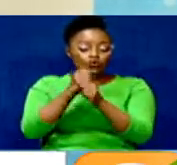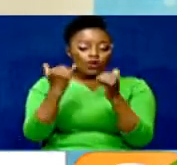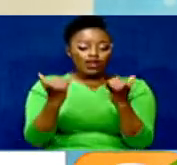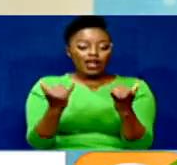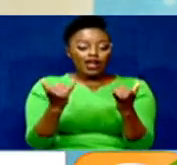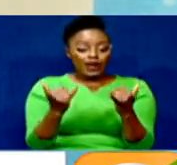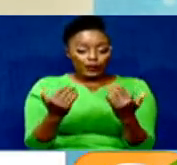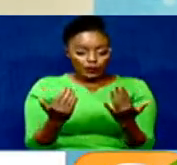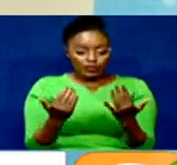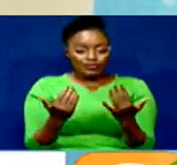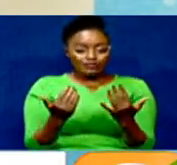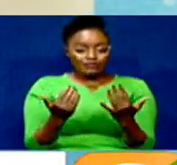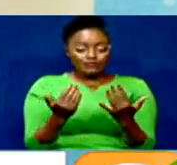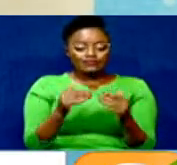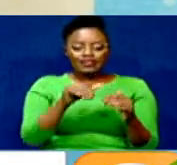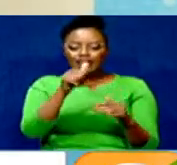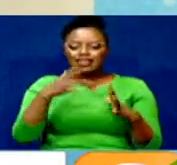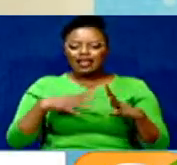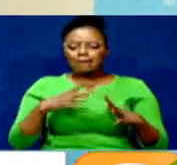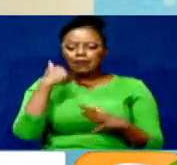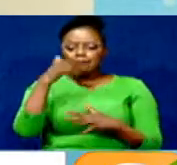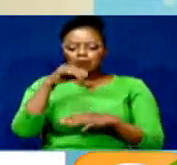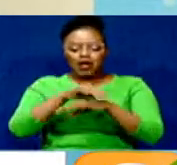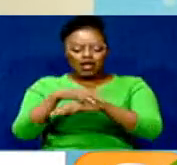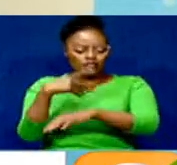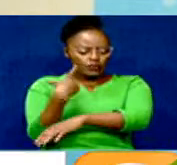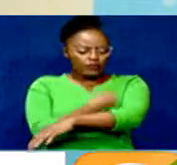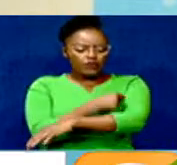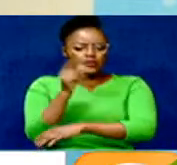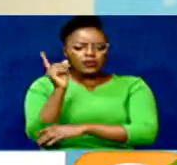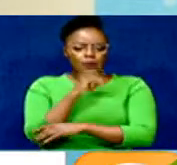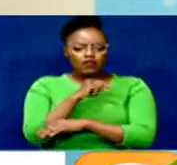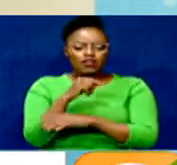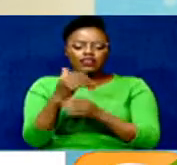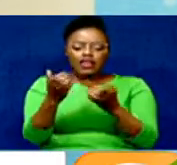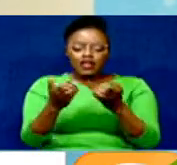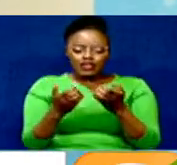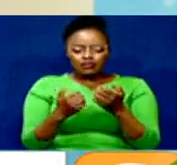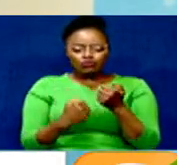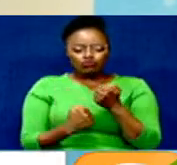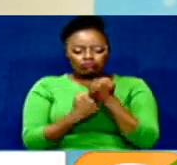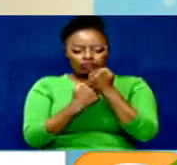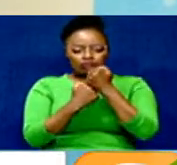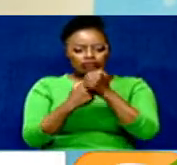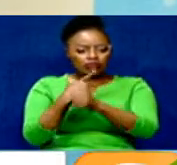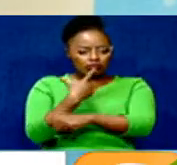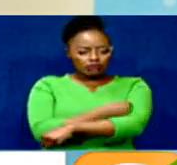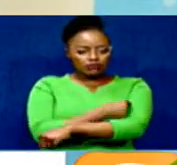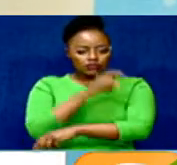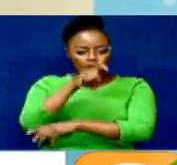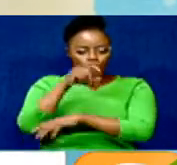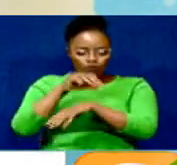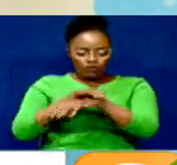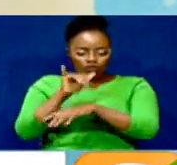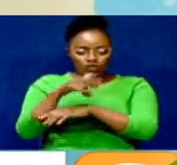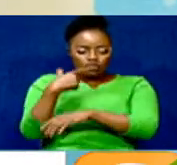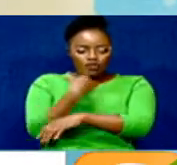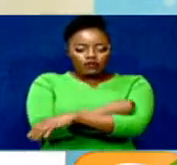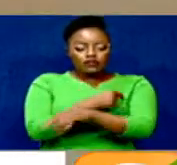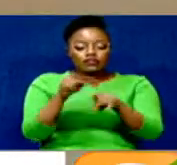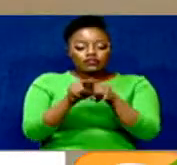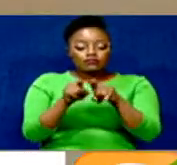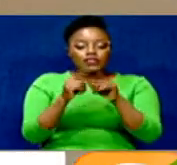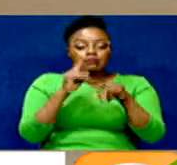immediately. Those who have been vaccinated and need a booster shot should take the booster shots